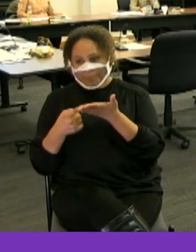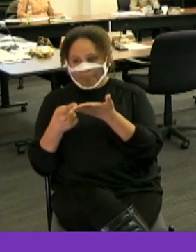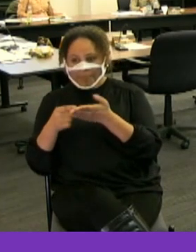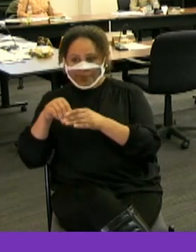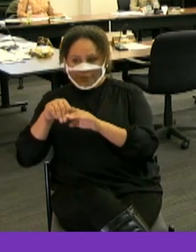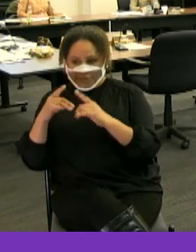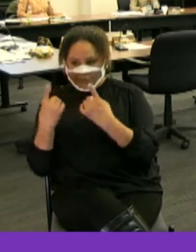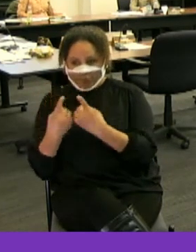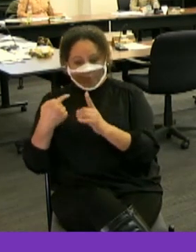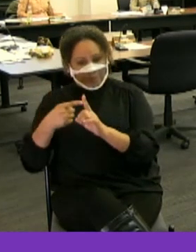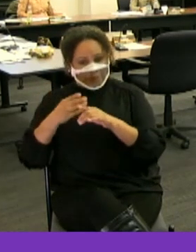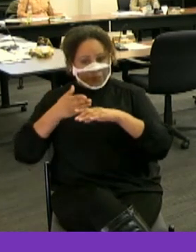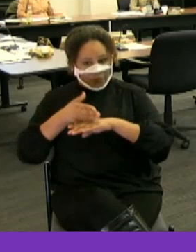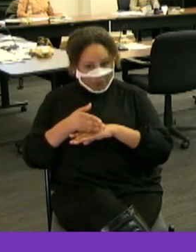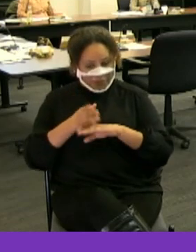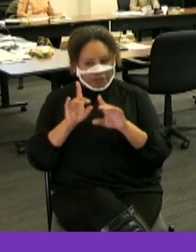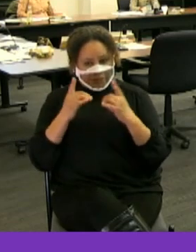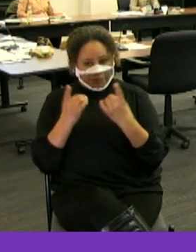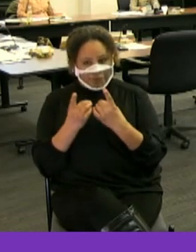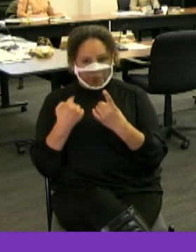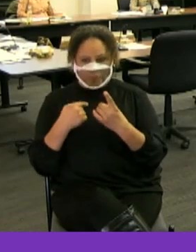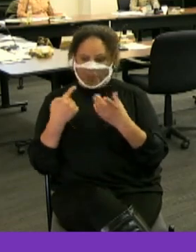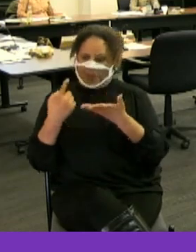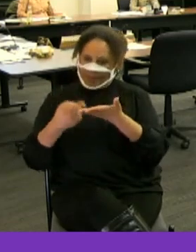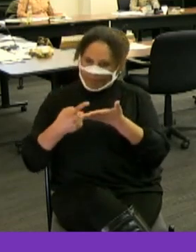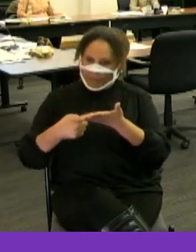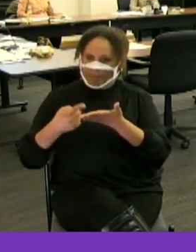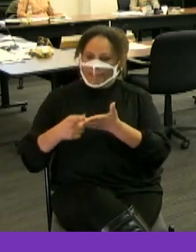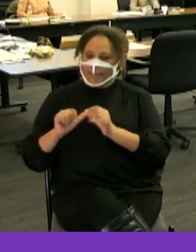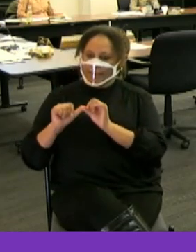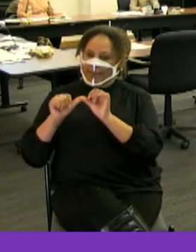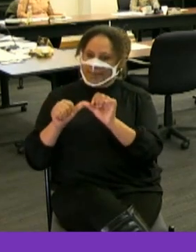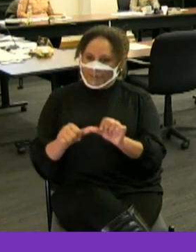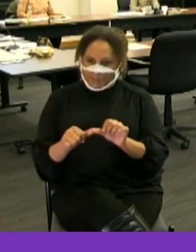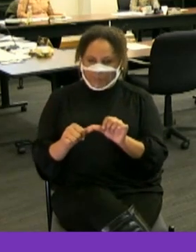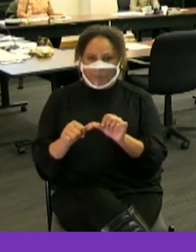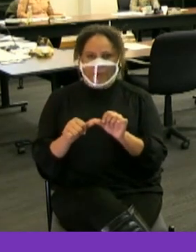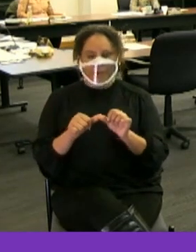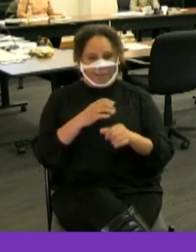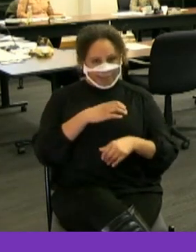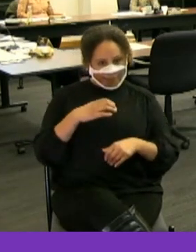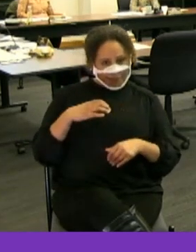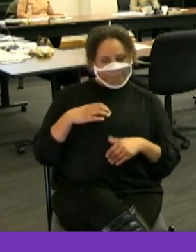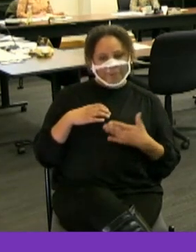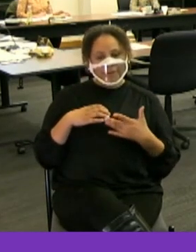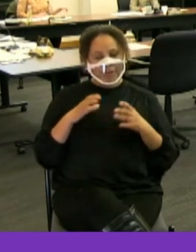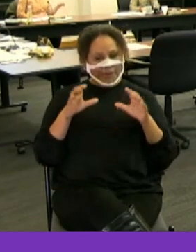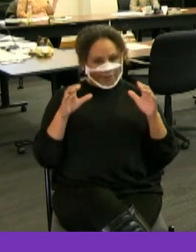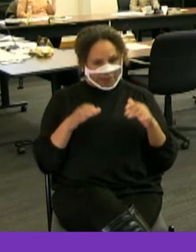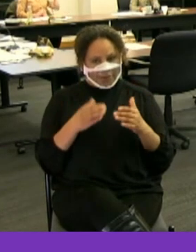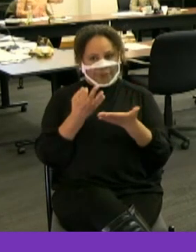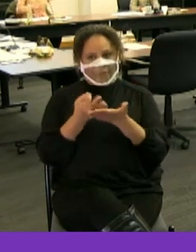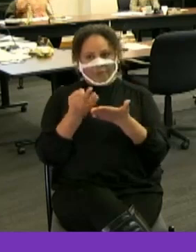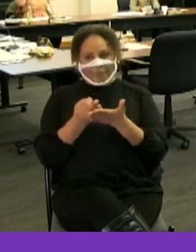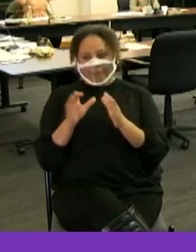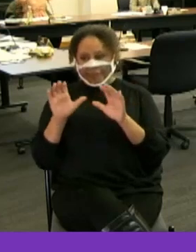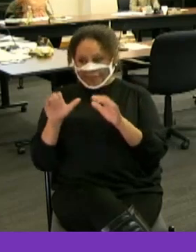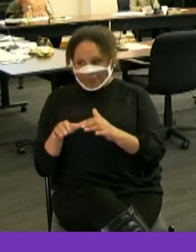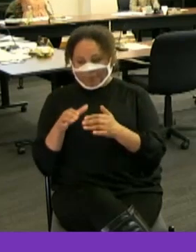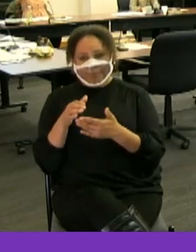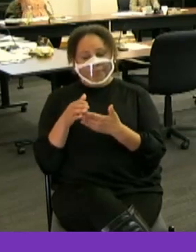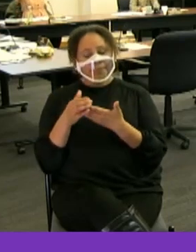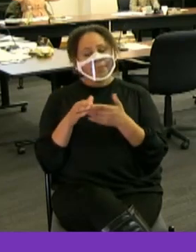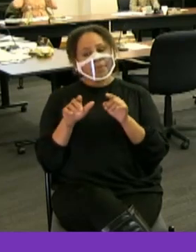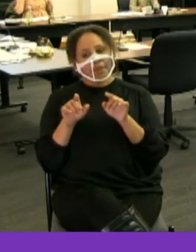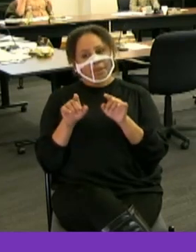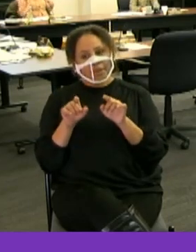but cross-divisional. We have those conversations ongoing as a cabinet, as the finance team. So much